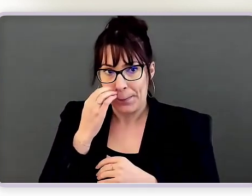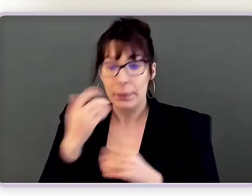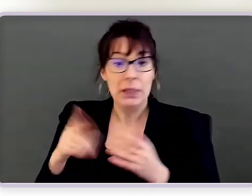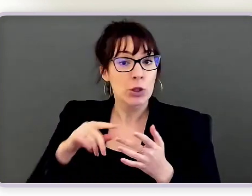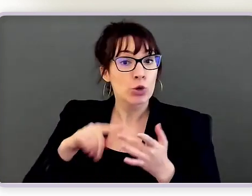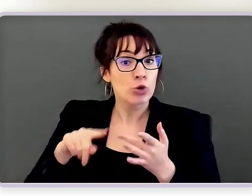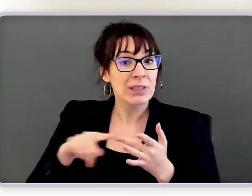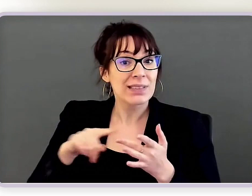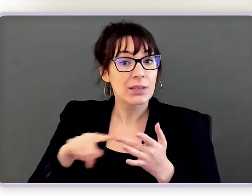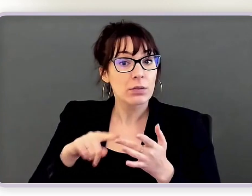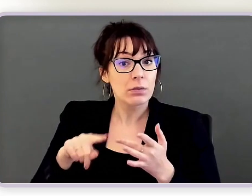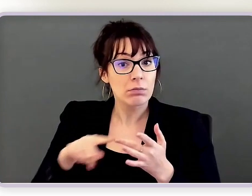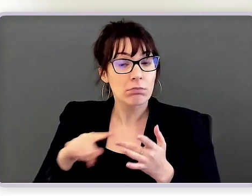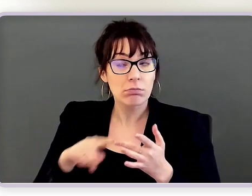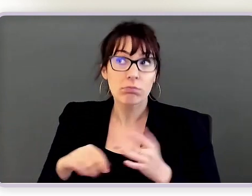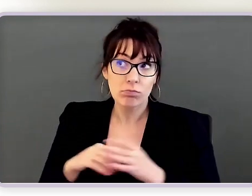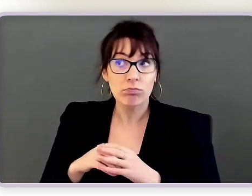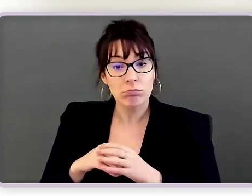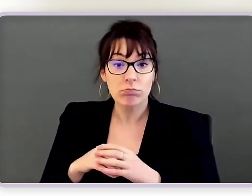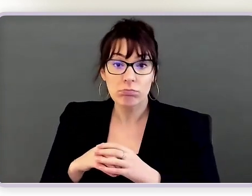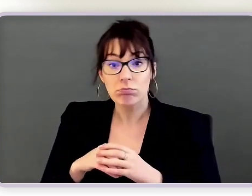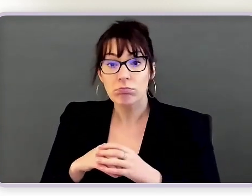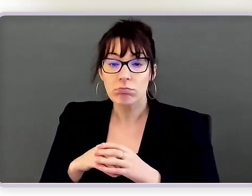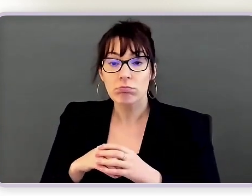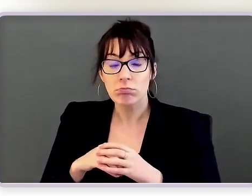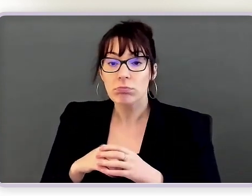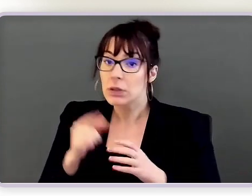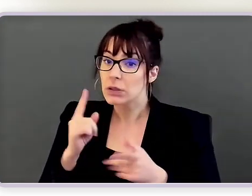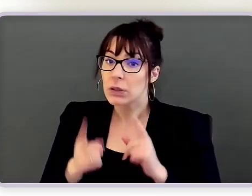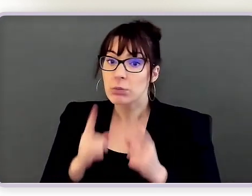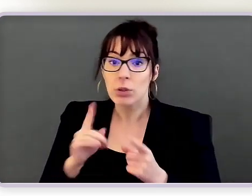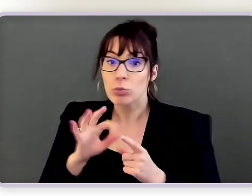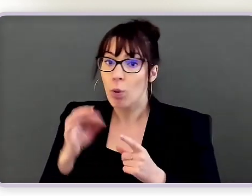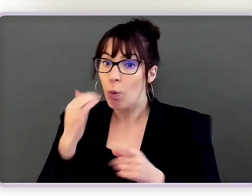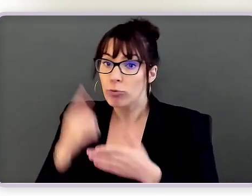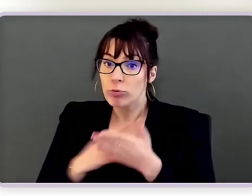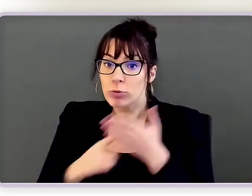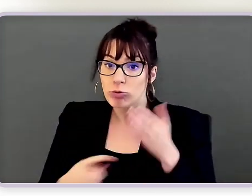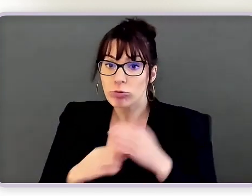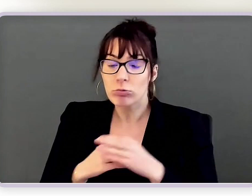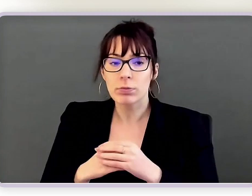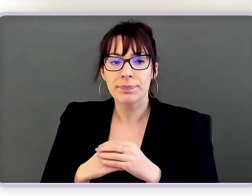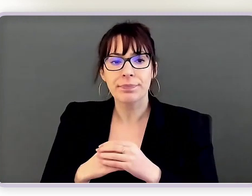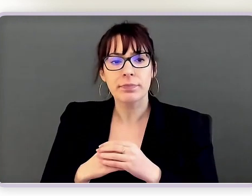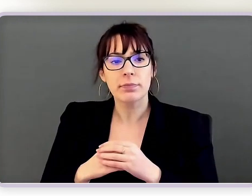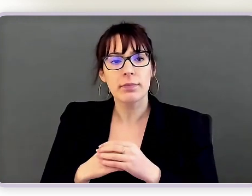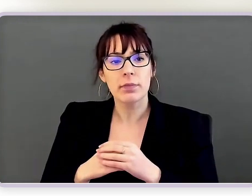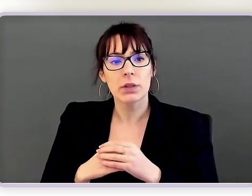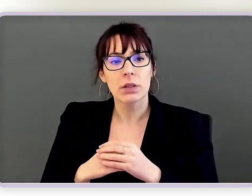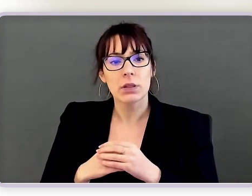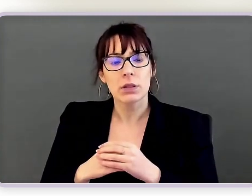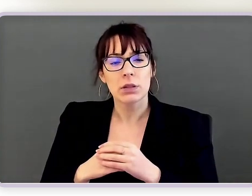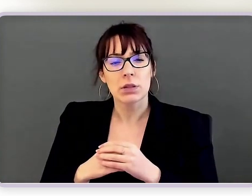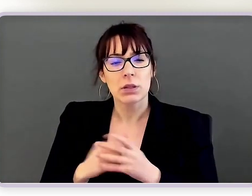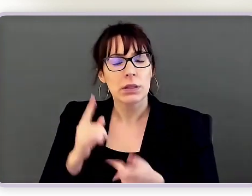And also when someone's taken a measure to specifically provide for a certain type of person with a